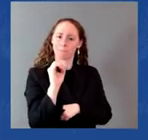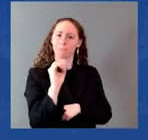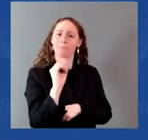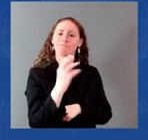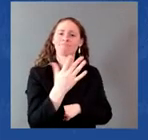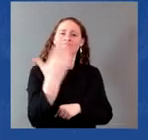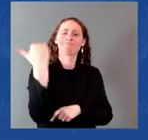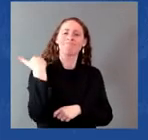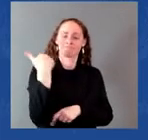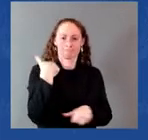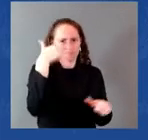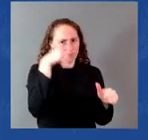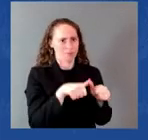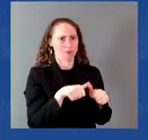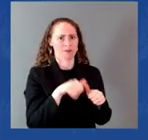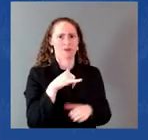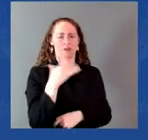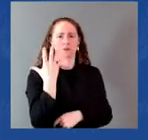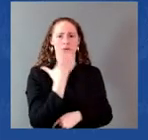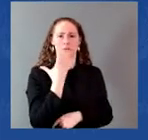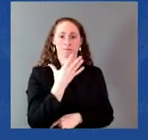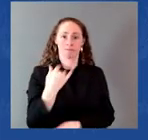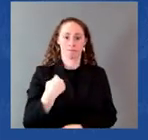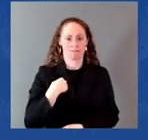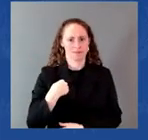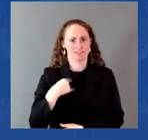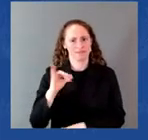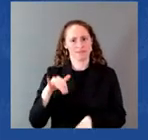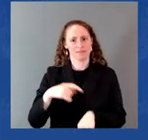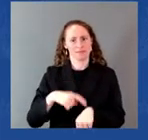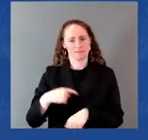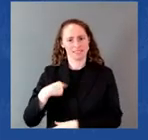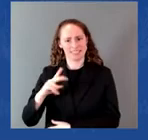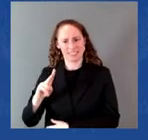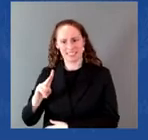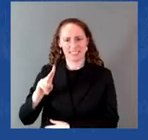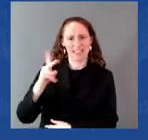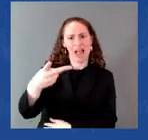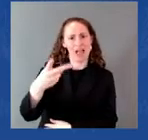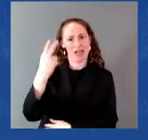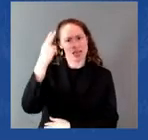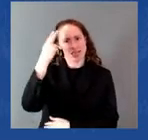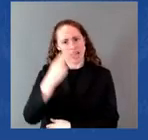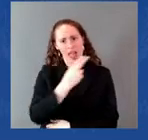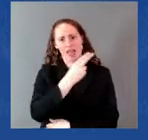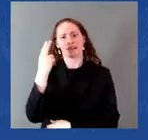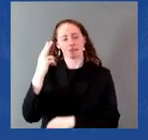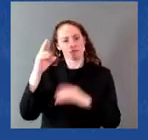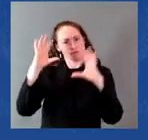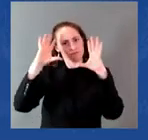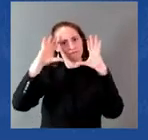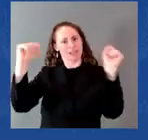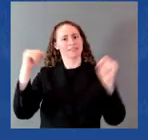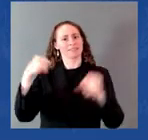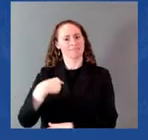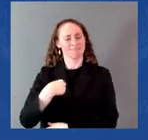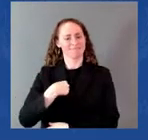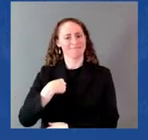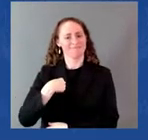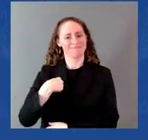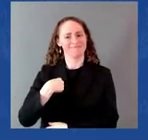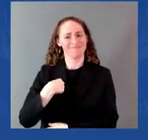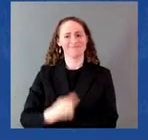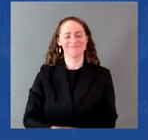able to befriend the Pope without it causing a great international stir. When President Kennedy was elected, he could